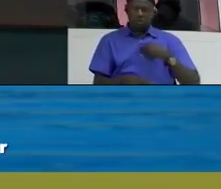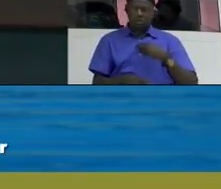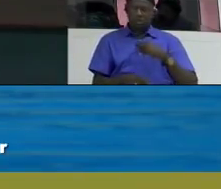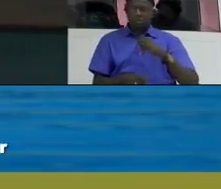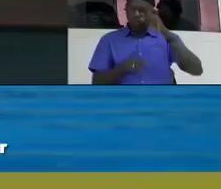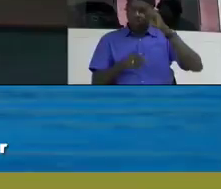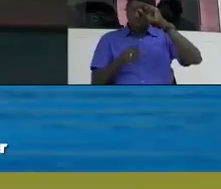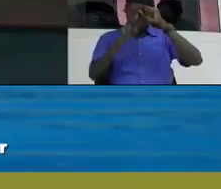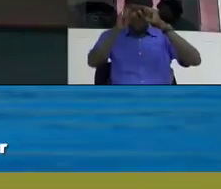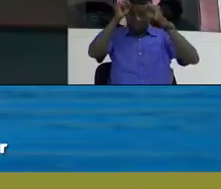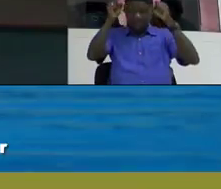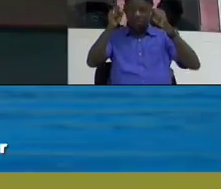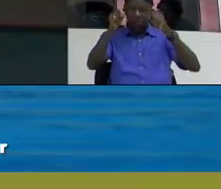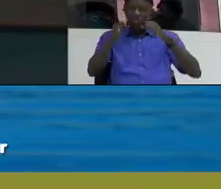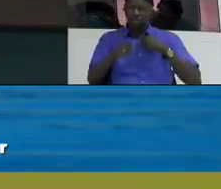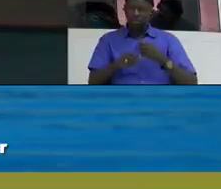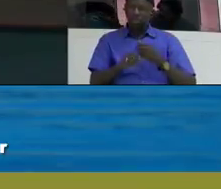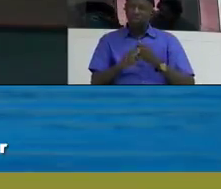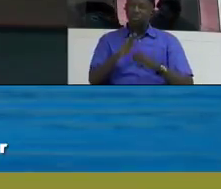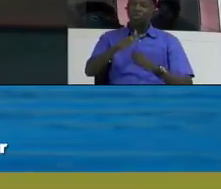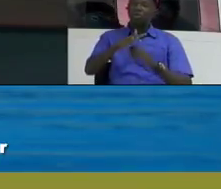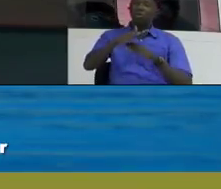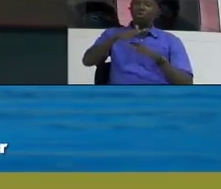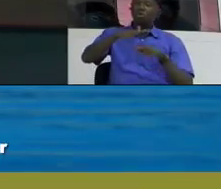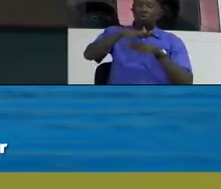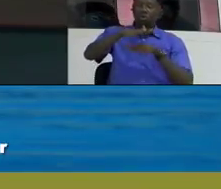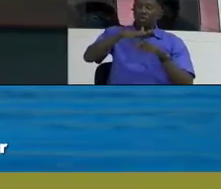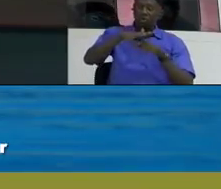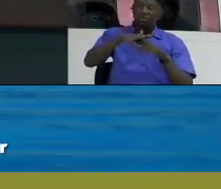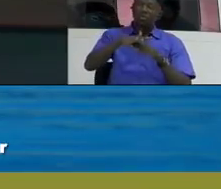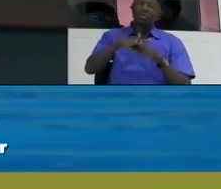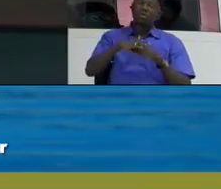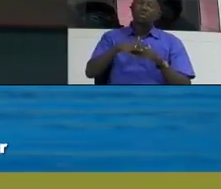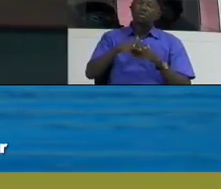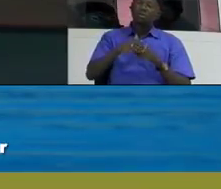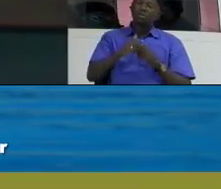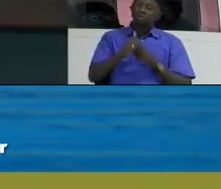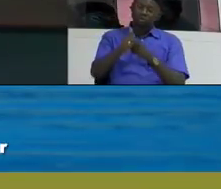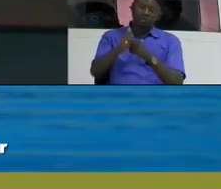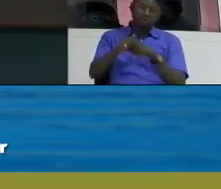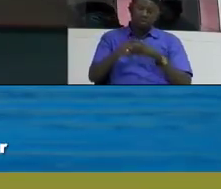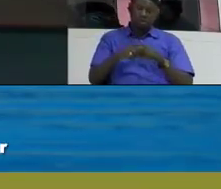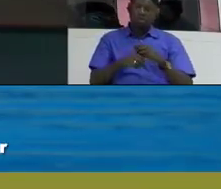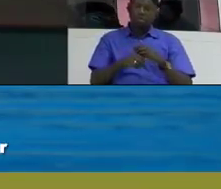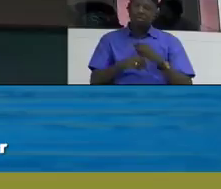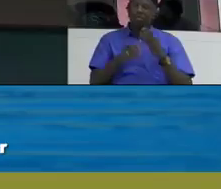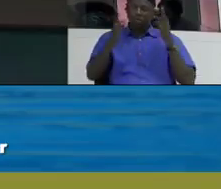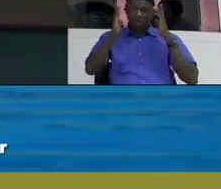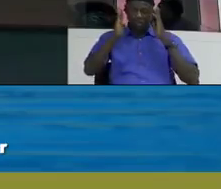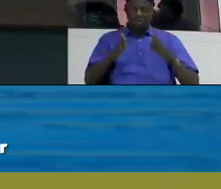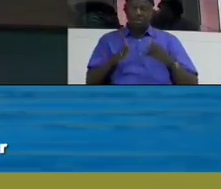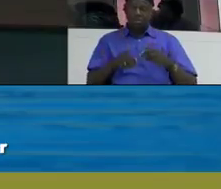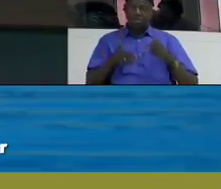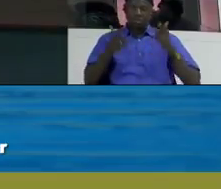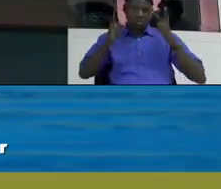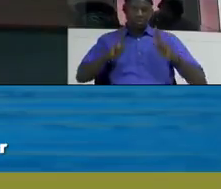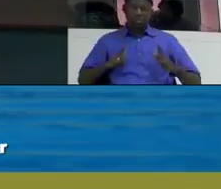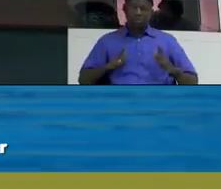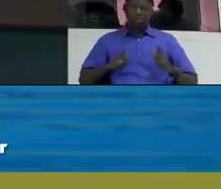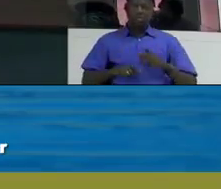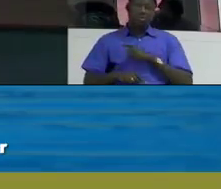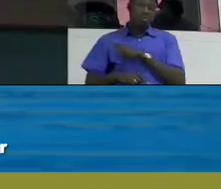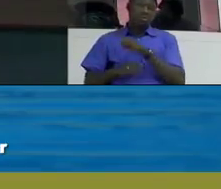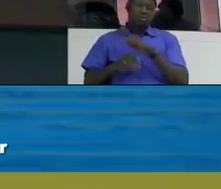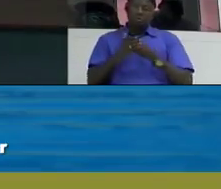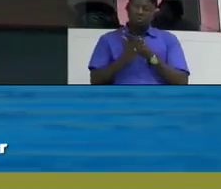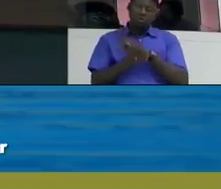being governed under Islamic law, or they wanted a state that is secular, or they wanted a state that is